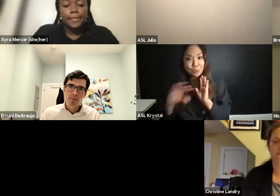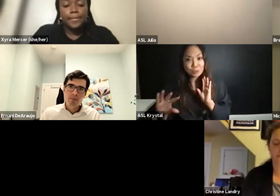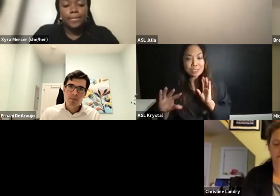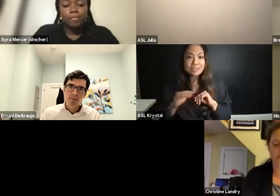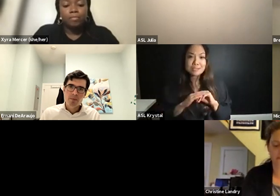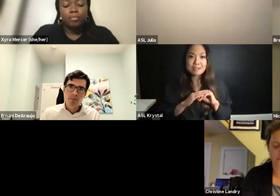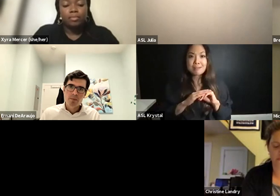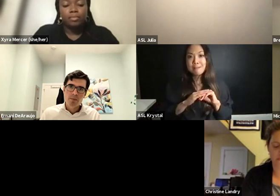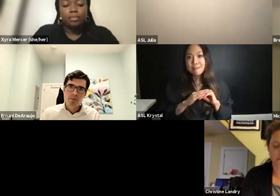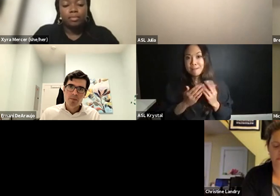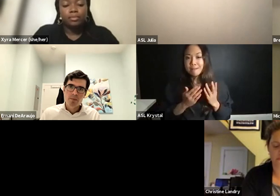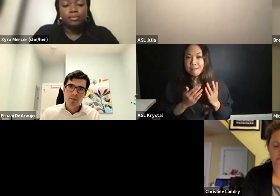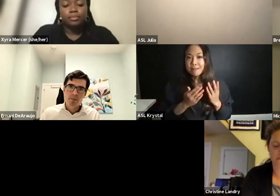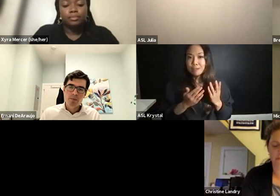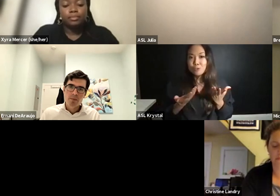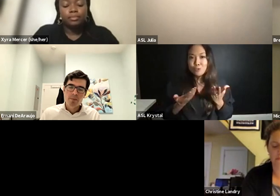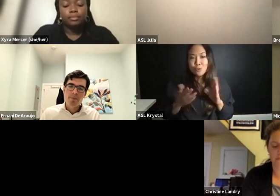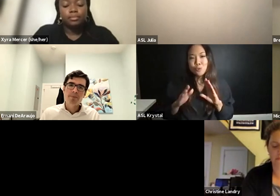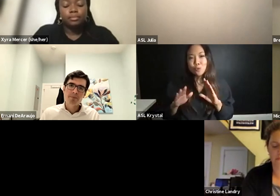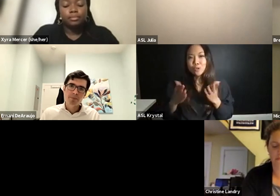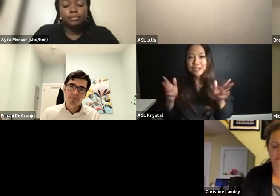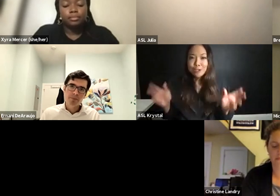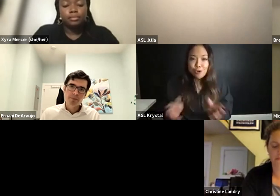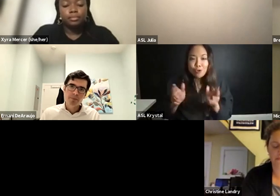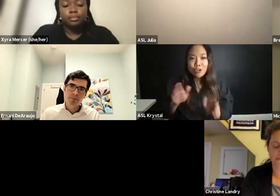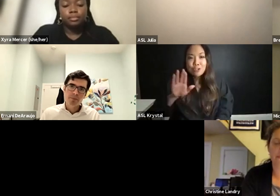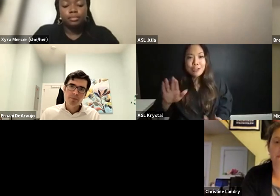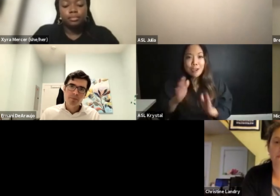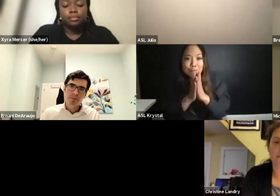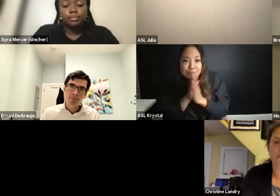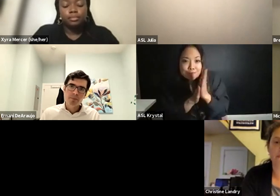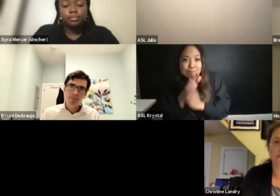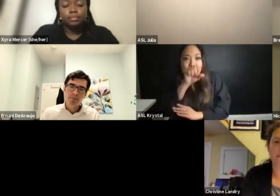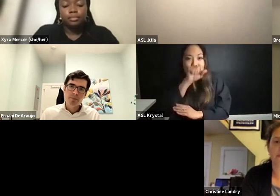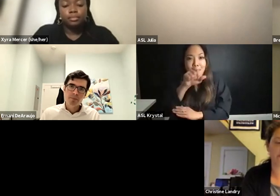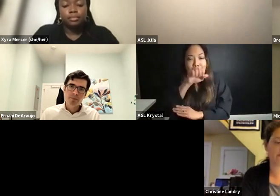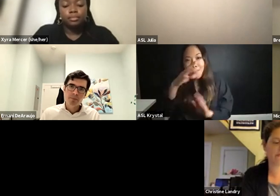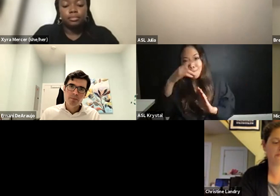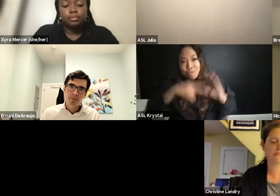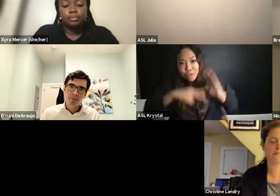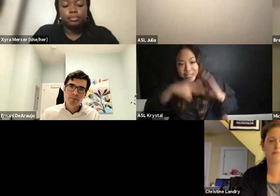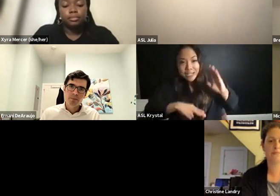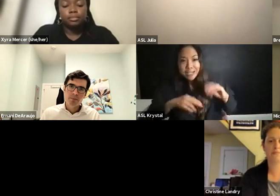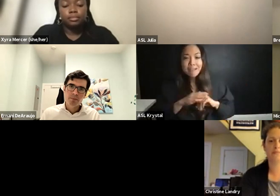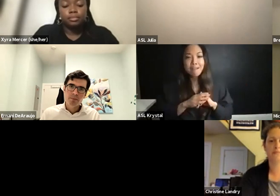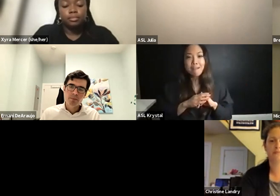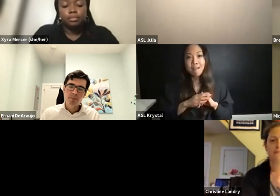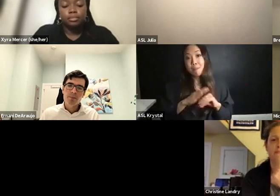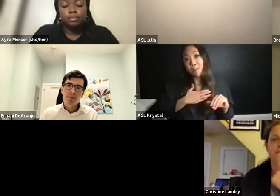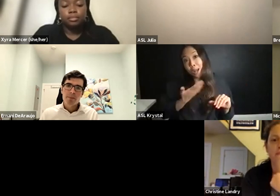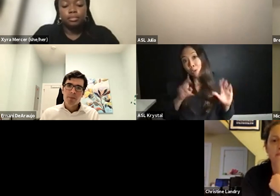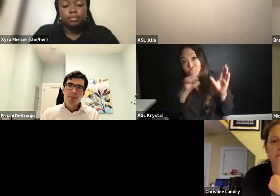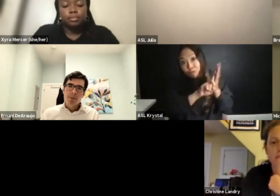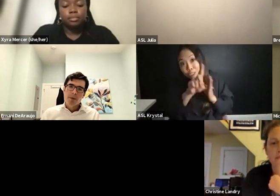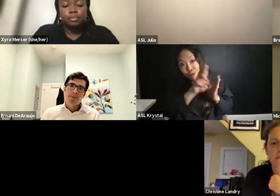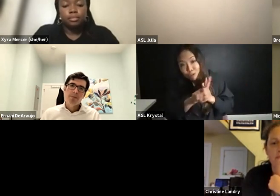developing their love of literacy you know yes it has the curricular needs um i've done in my own research the longer a